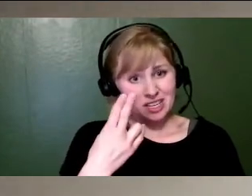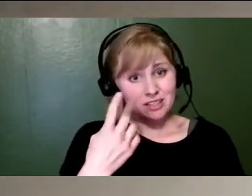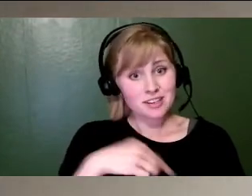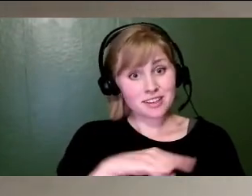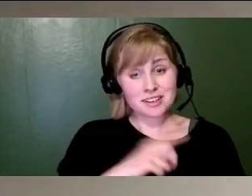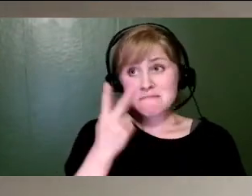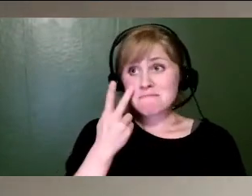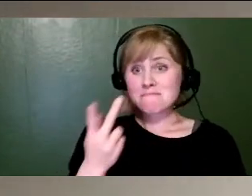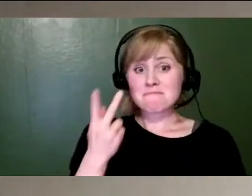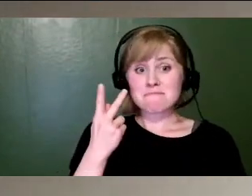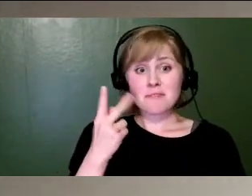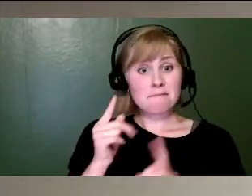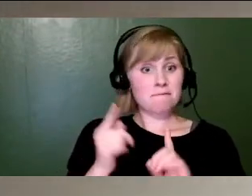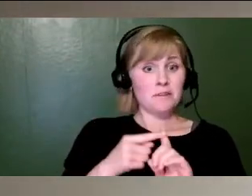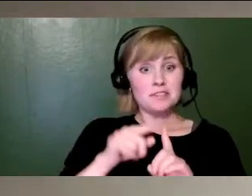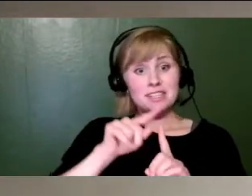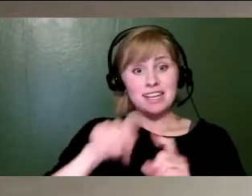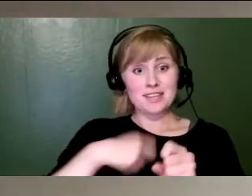of law school.